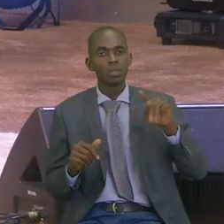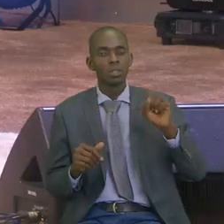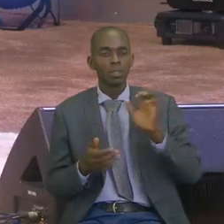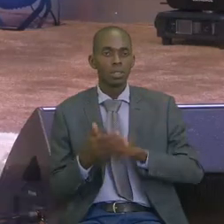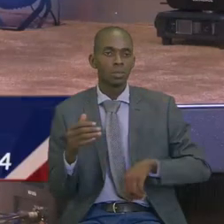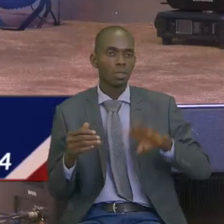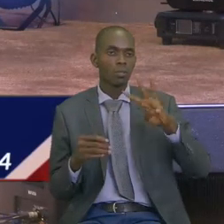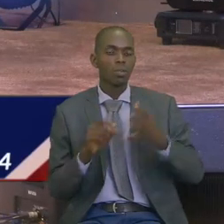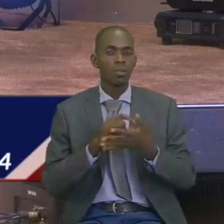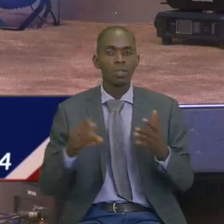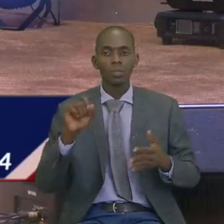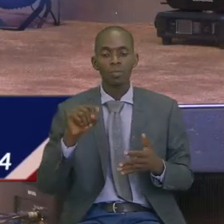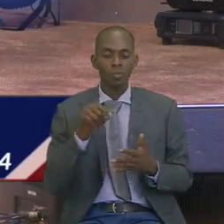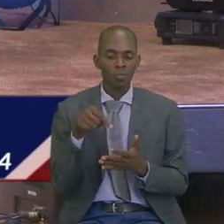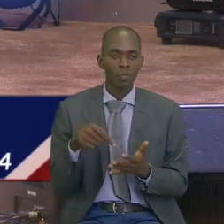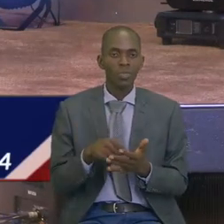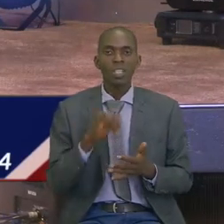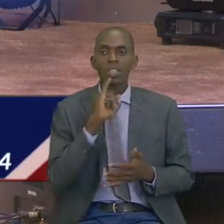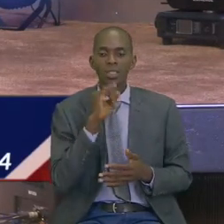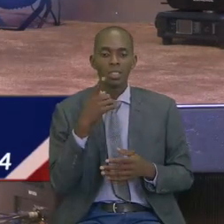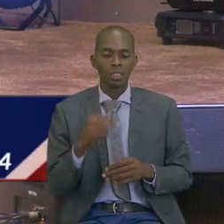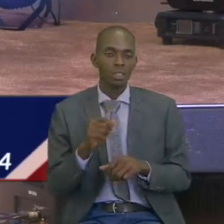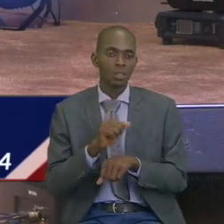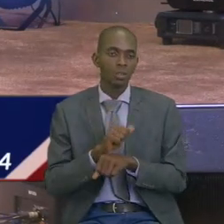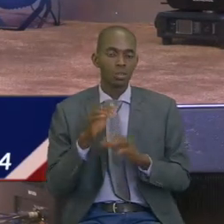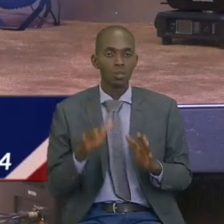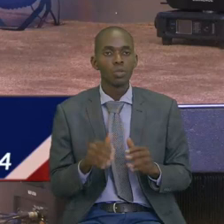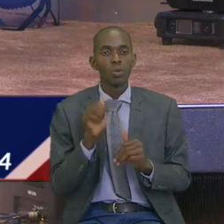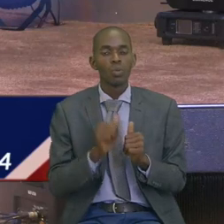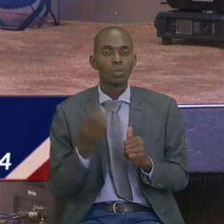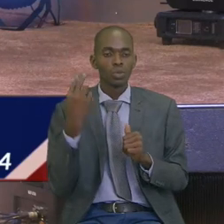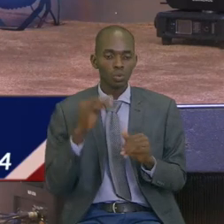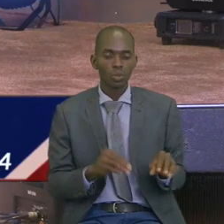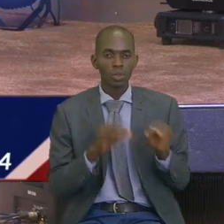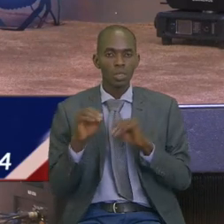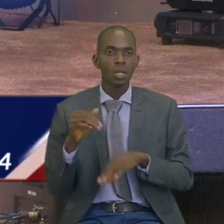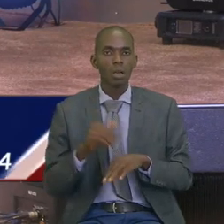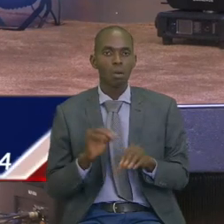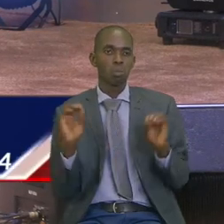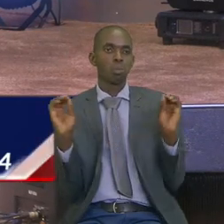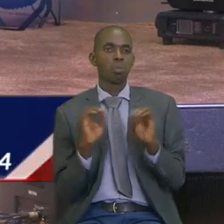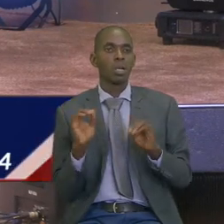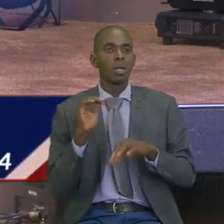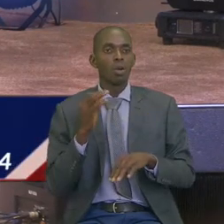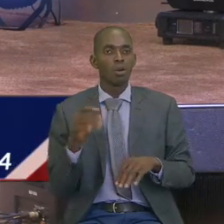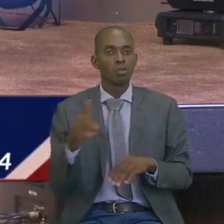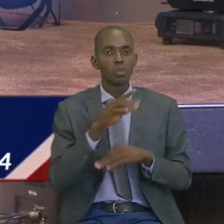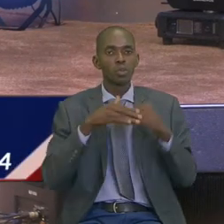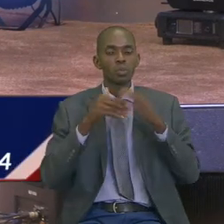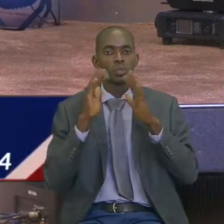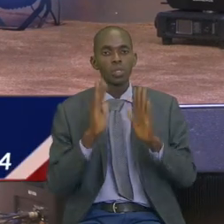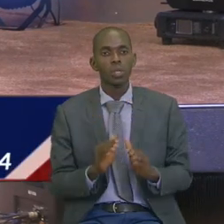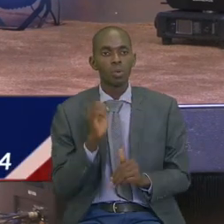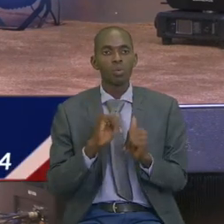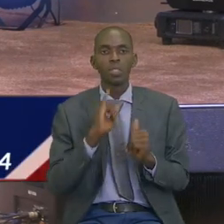verse 11. This is the stone which was set at naught of you builders, which is become